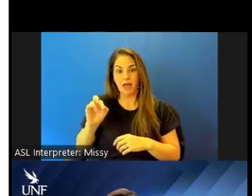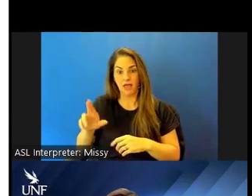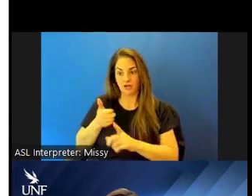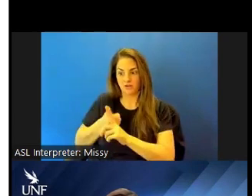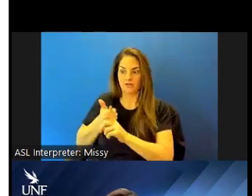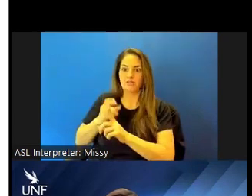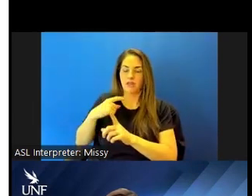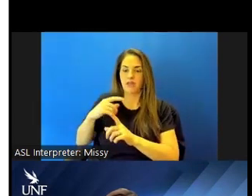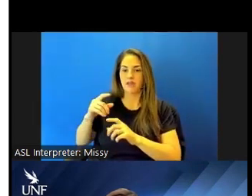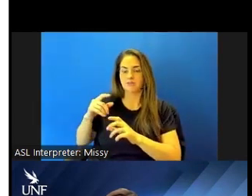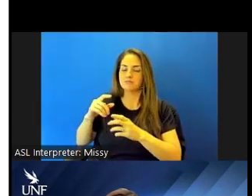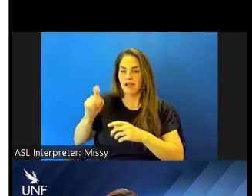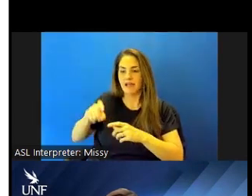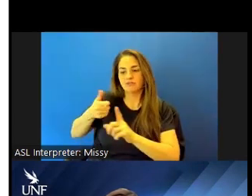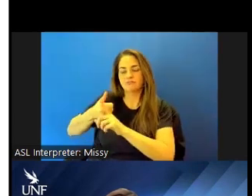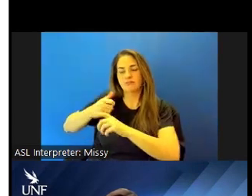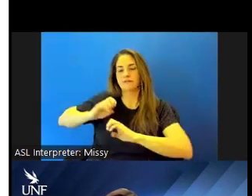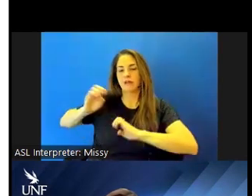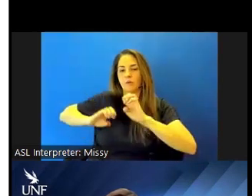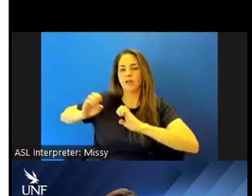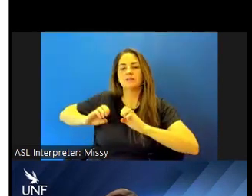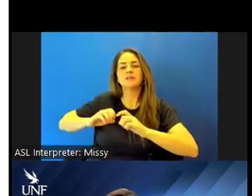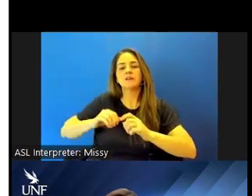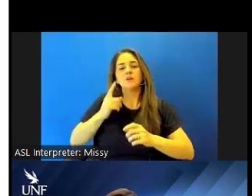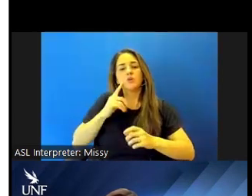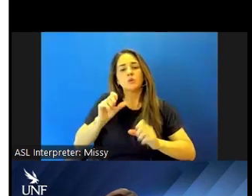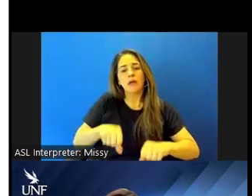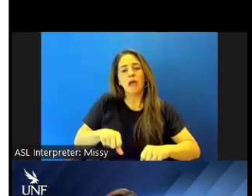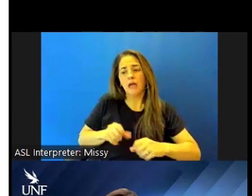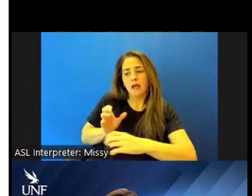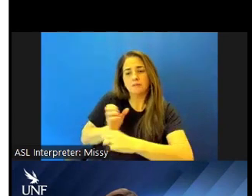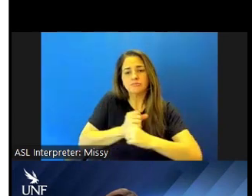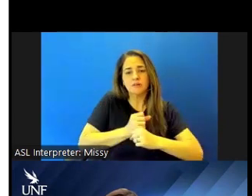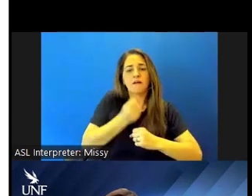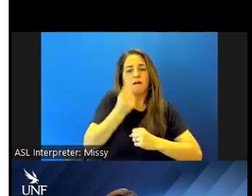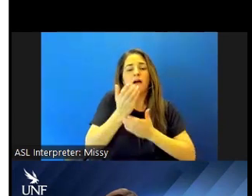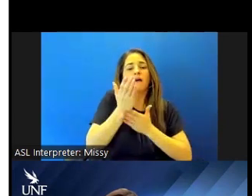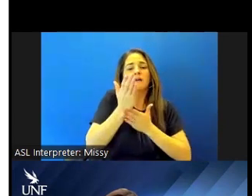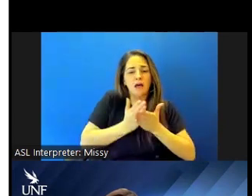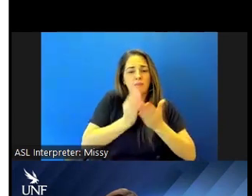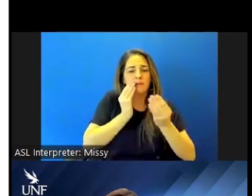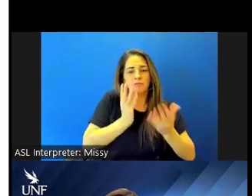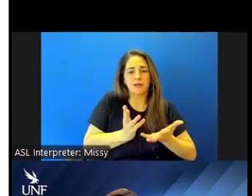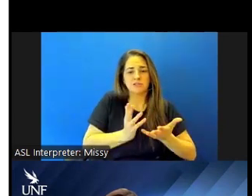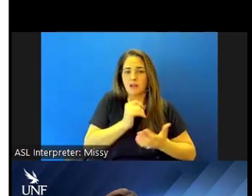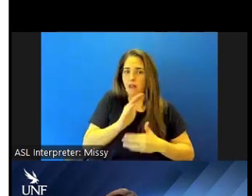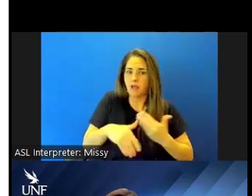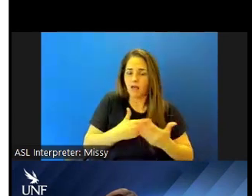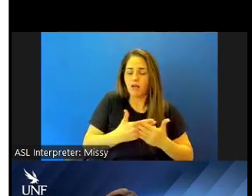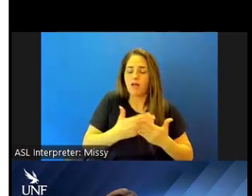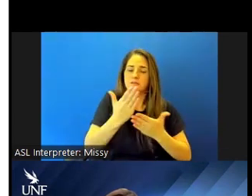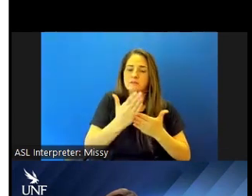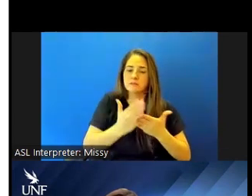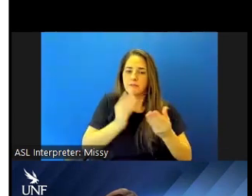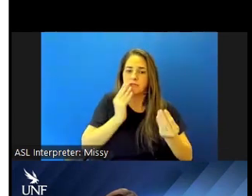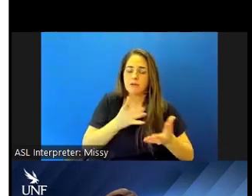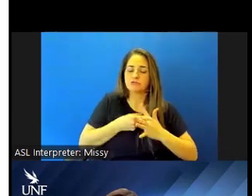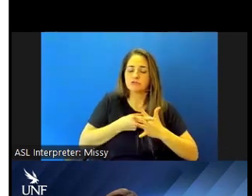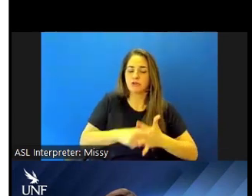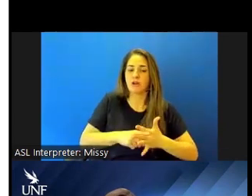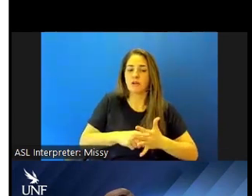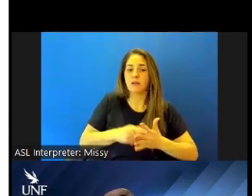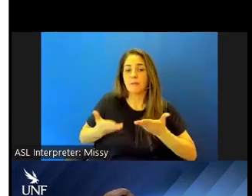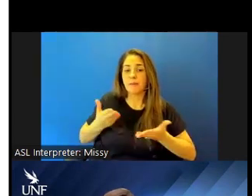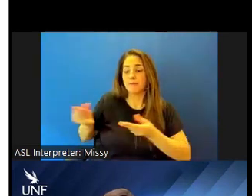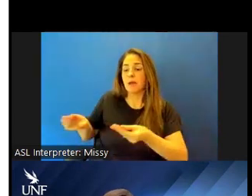the only piece of your procurement process, but it's at least going to give you some baseline information to start. Sometimes you might look at that baseline and